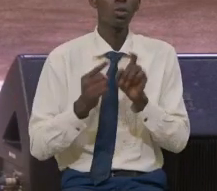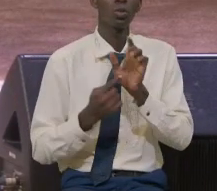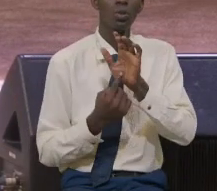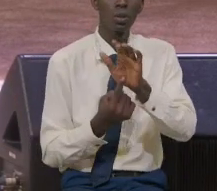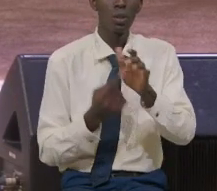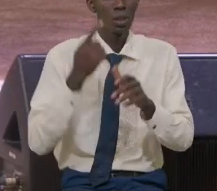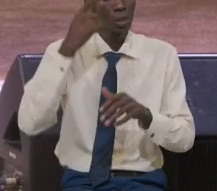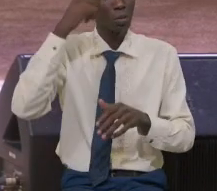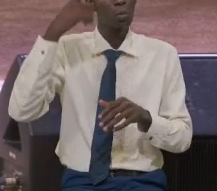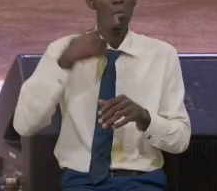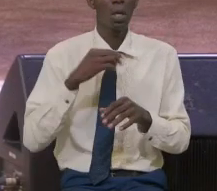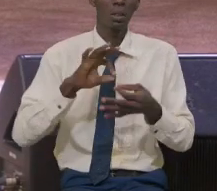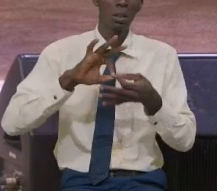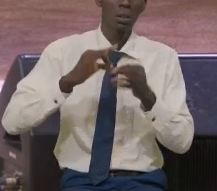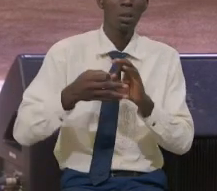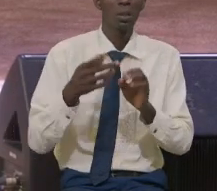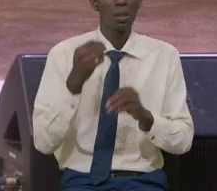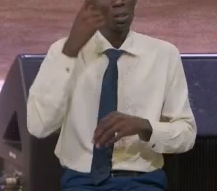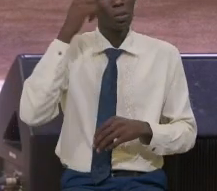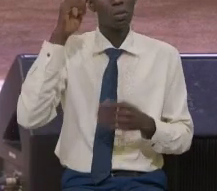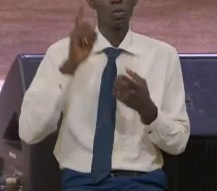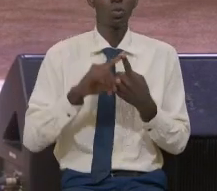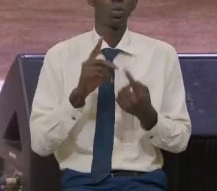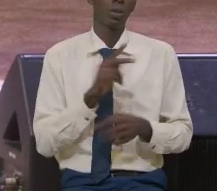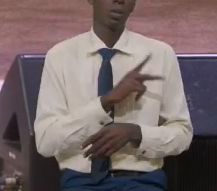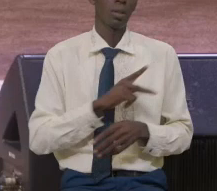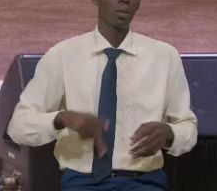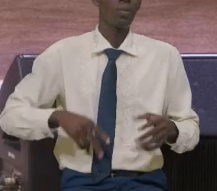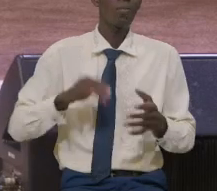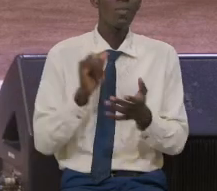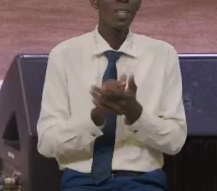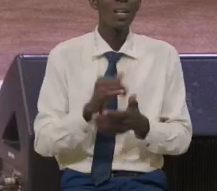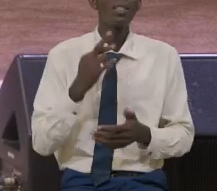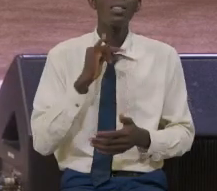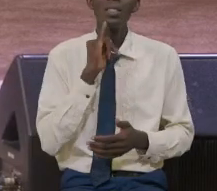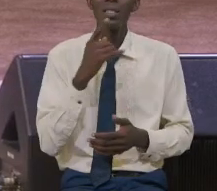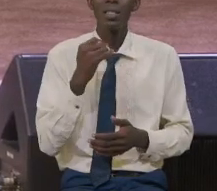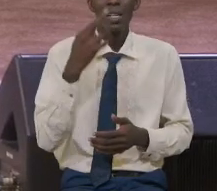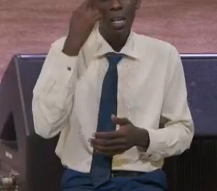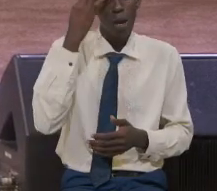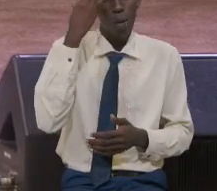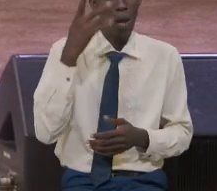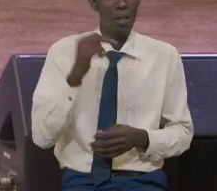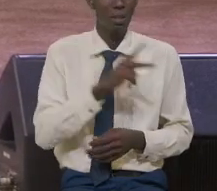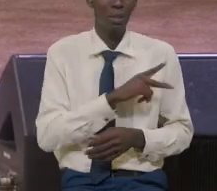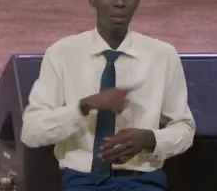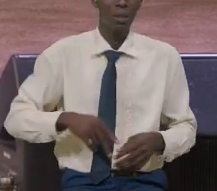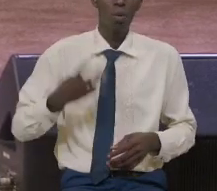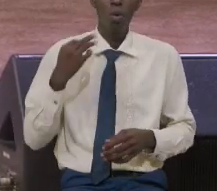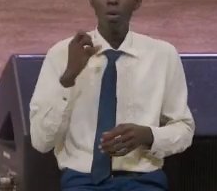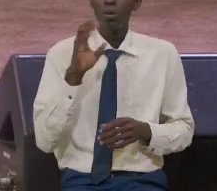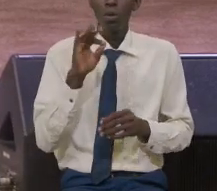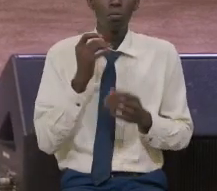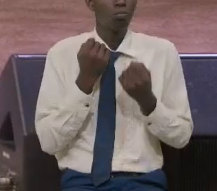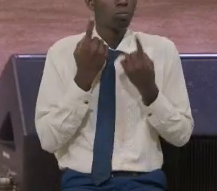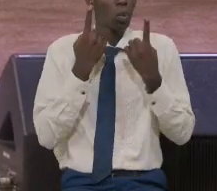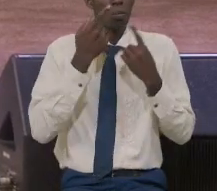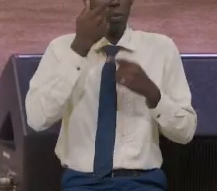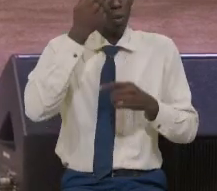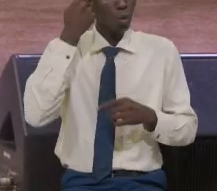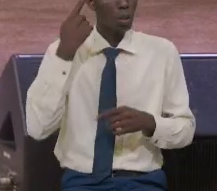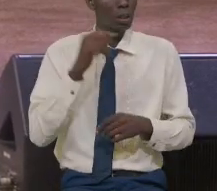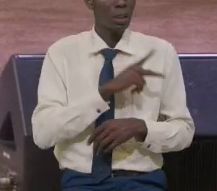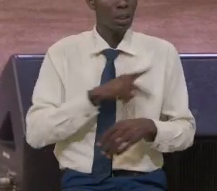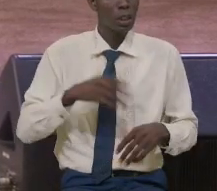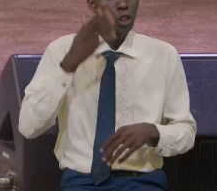and interpreted the dream to him. That's the reason why he was so surprised, because he knew